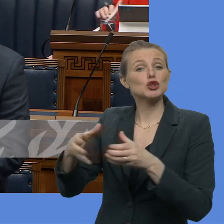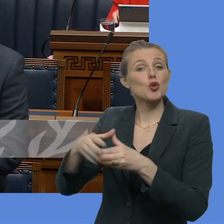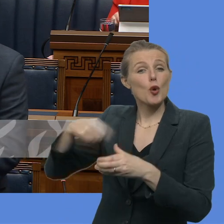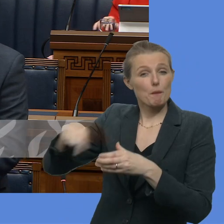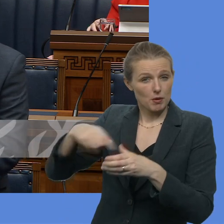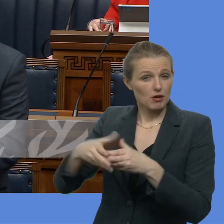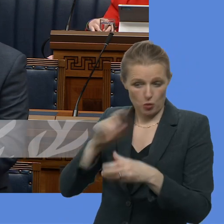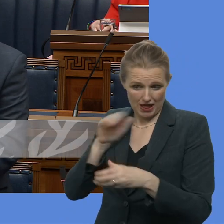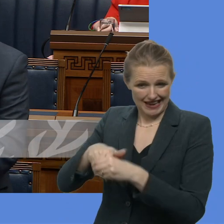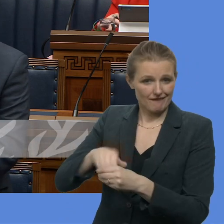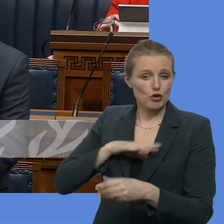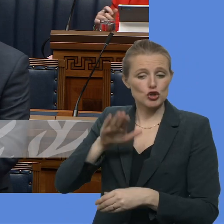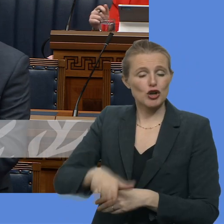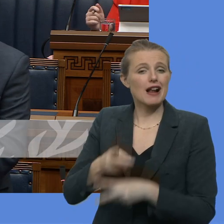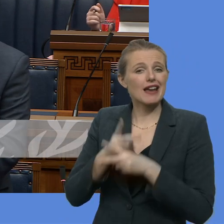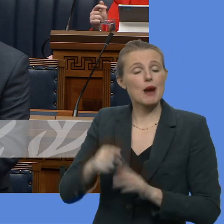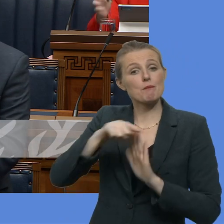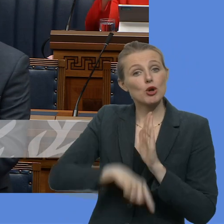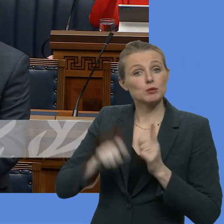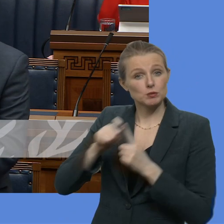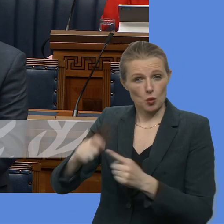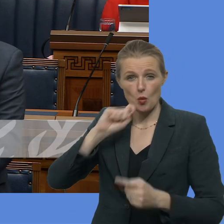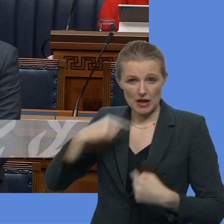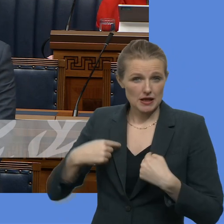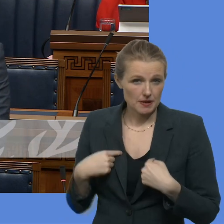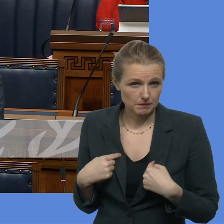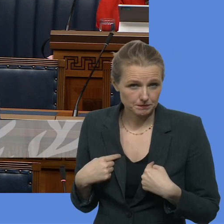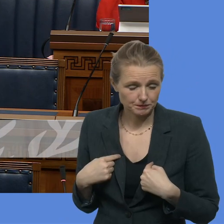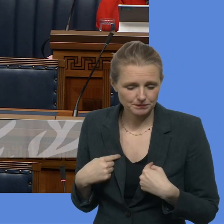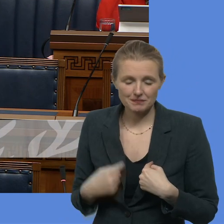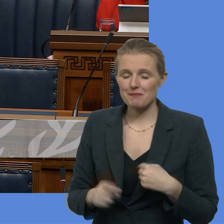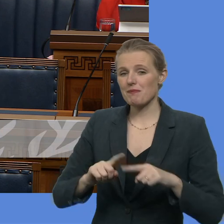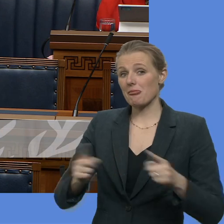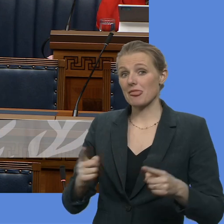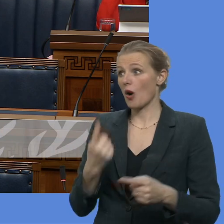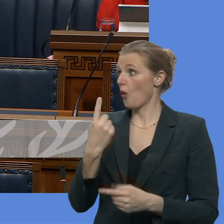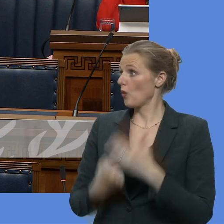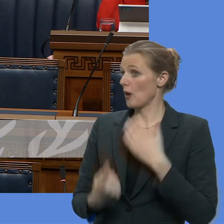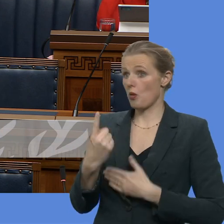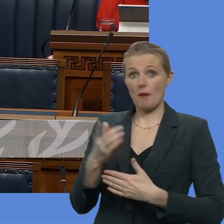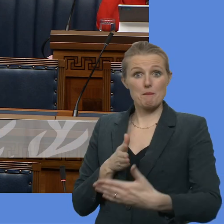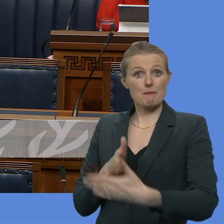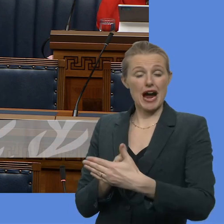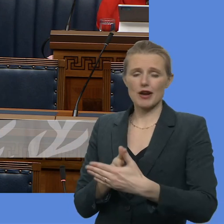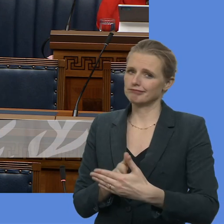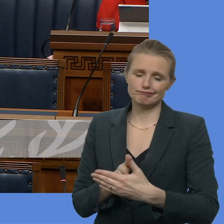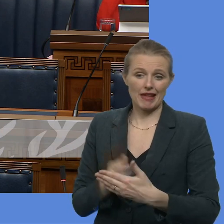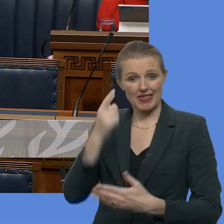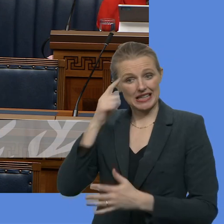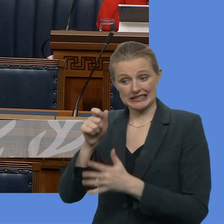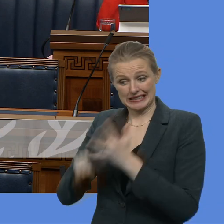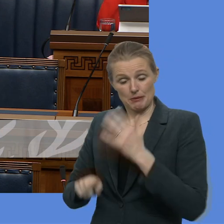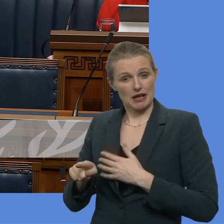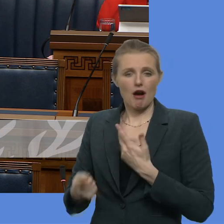to childcare policy proposals. Of course, that's not the only issue that we need to address. Disability is